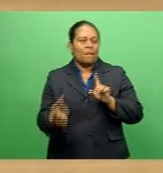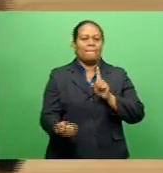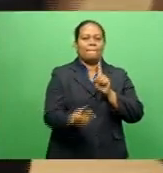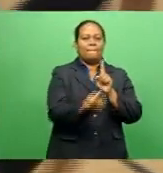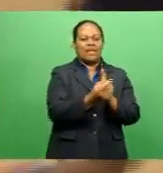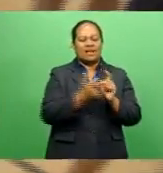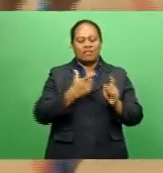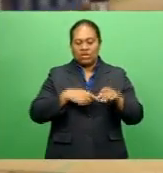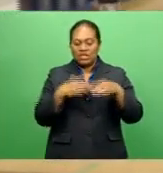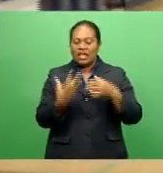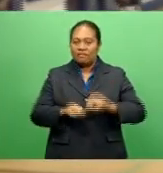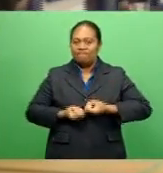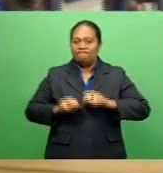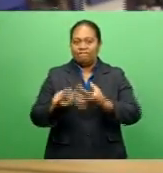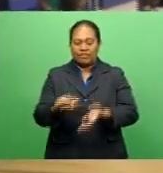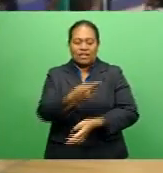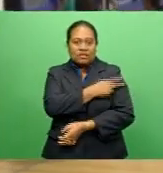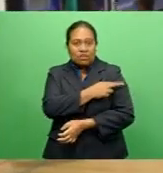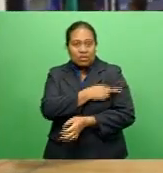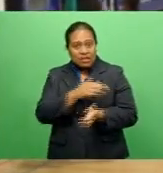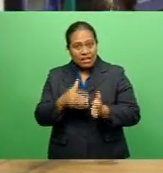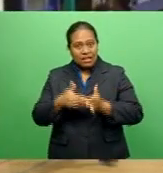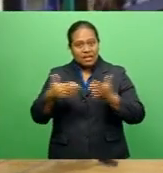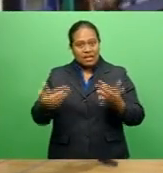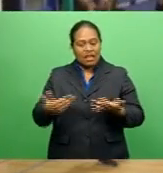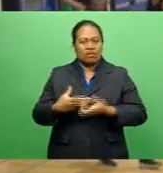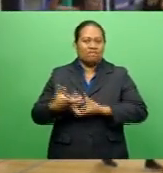for them. The responsibility now lies on the